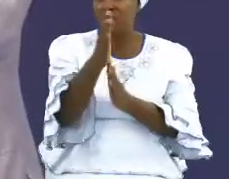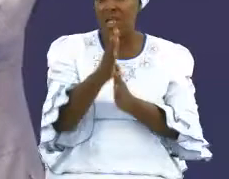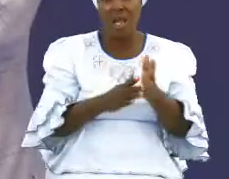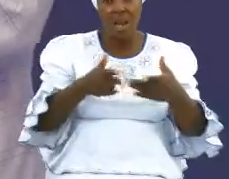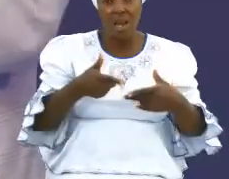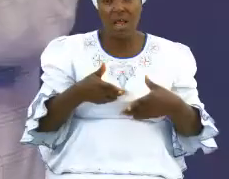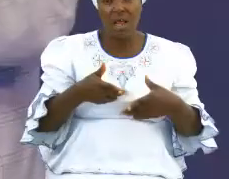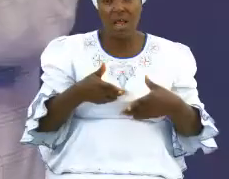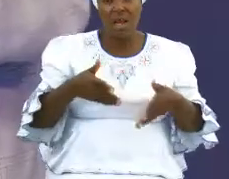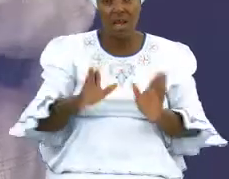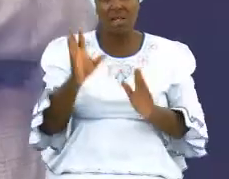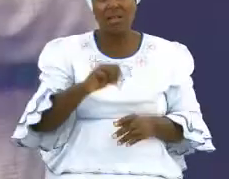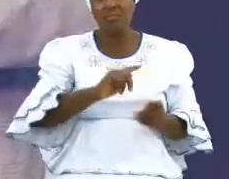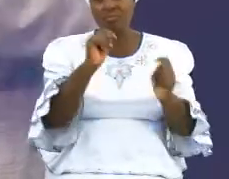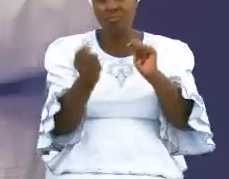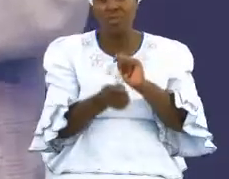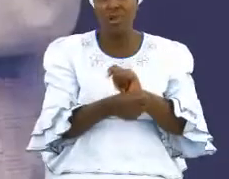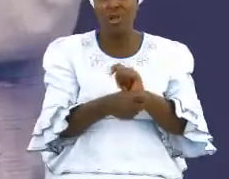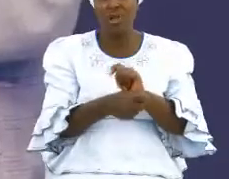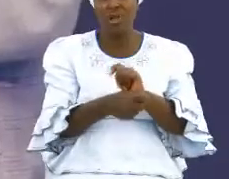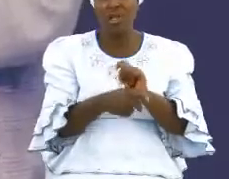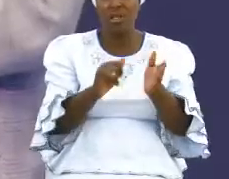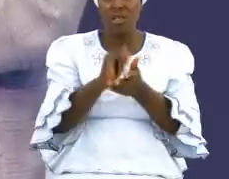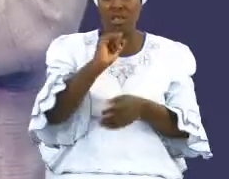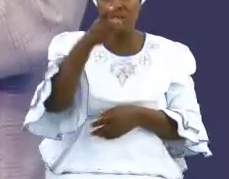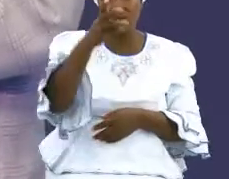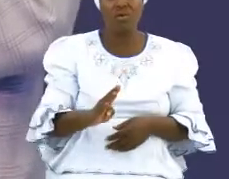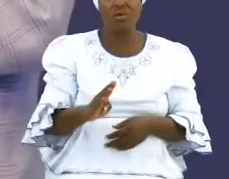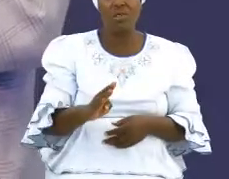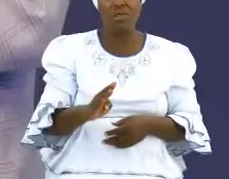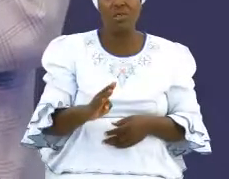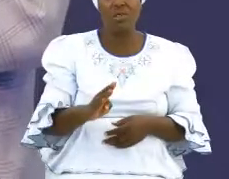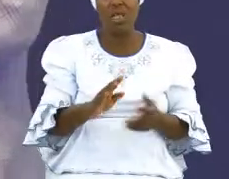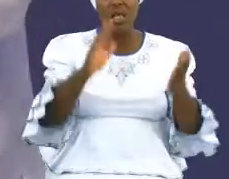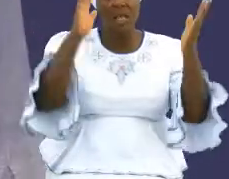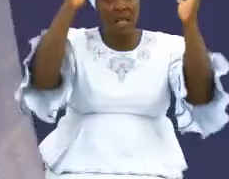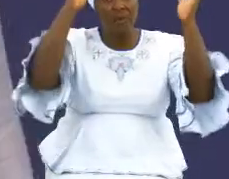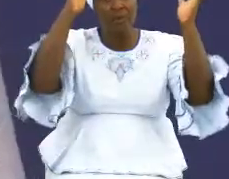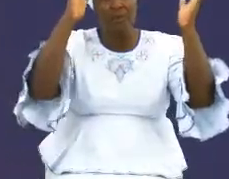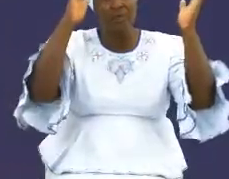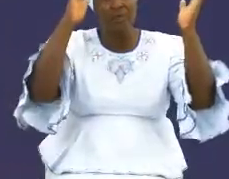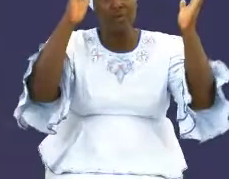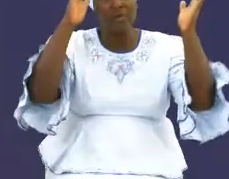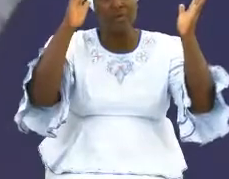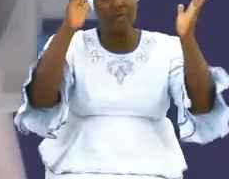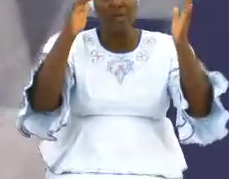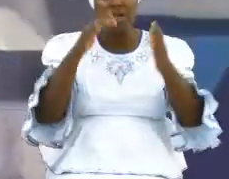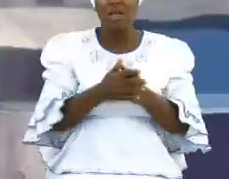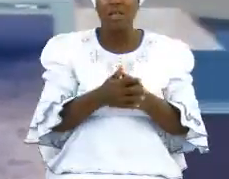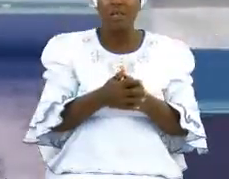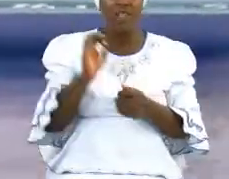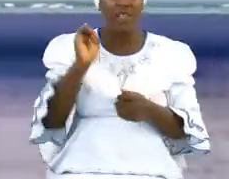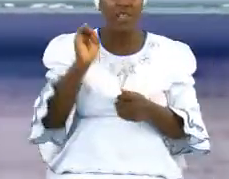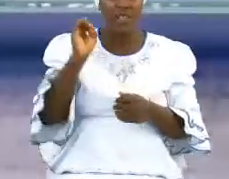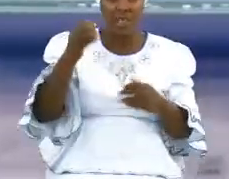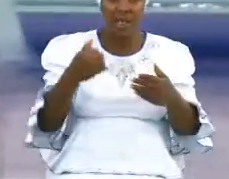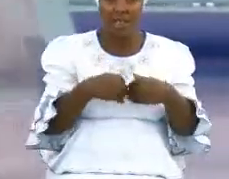turn, that's God's expectation. Yes,